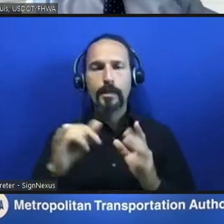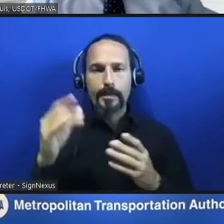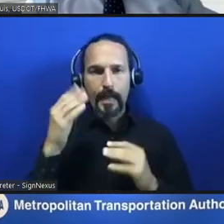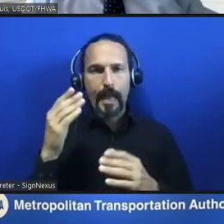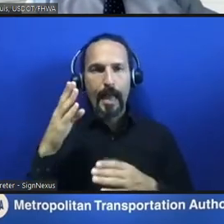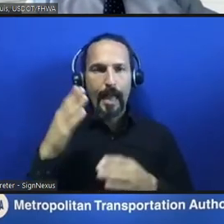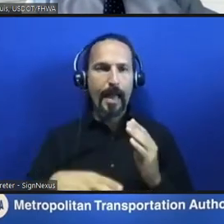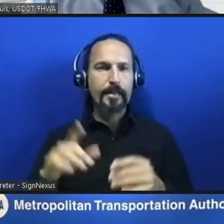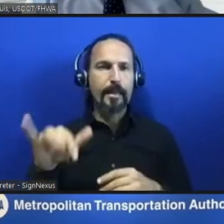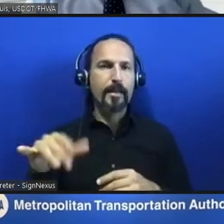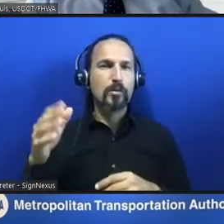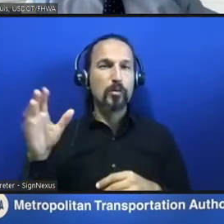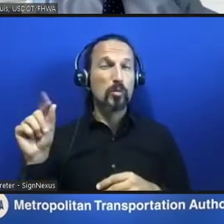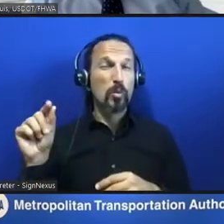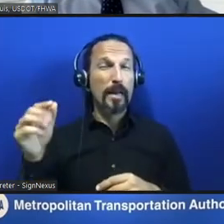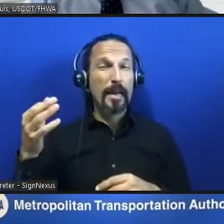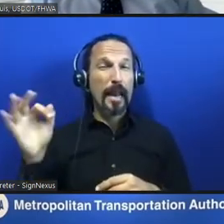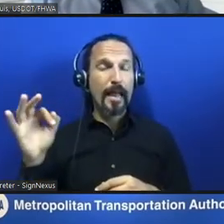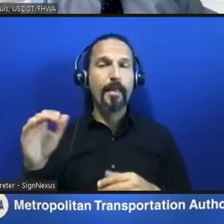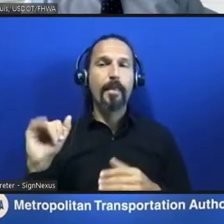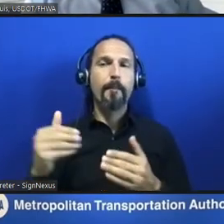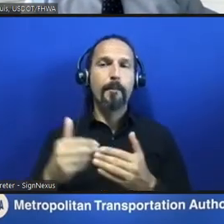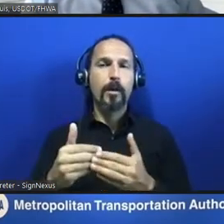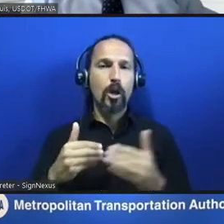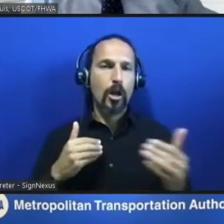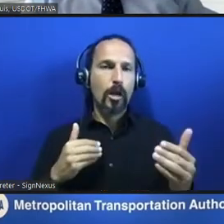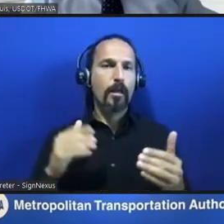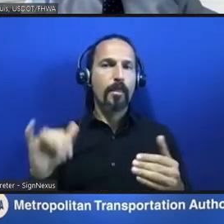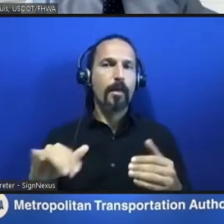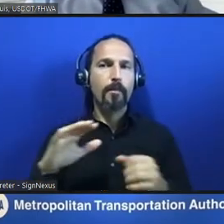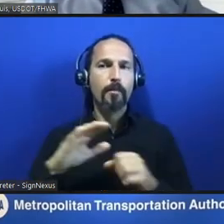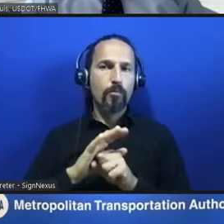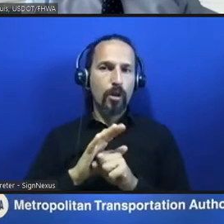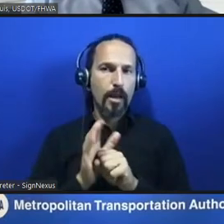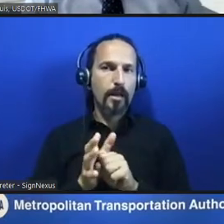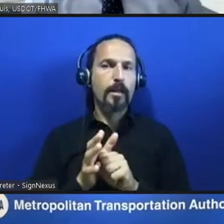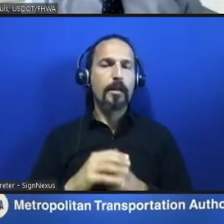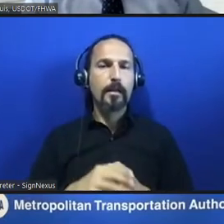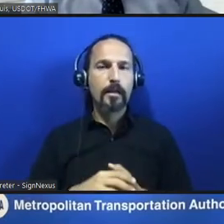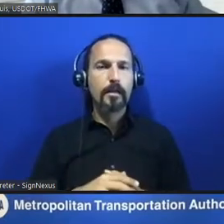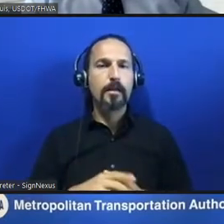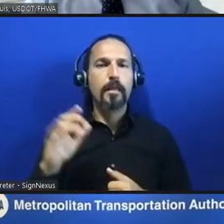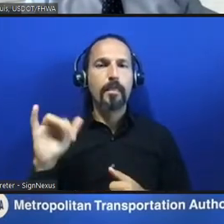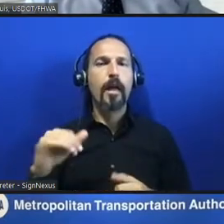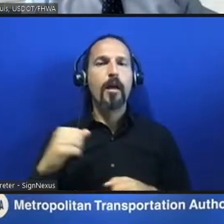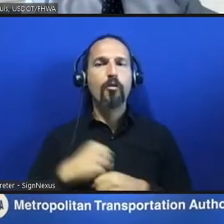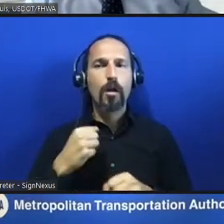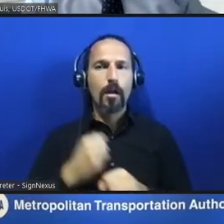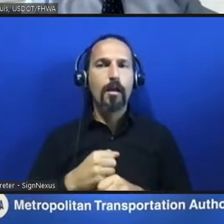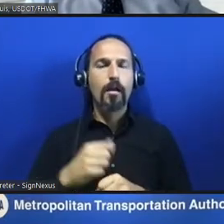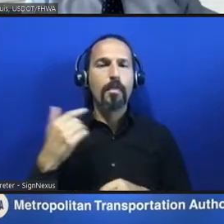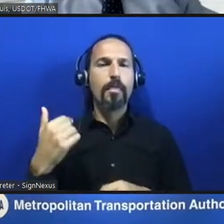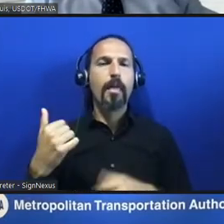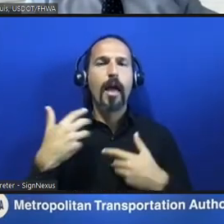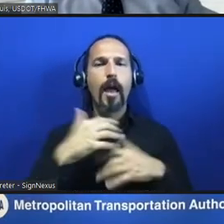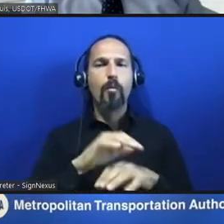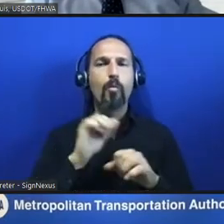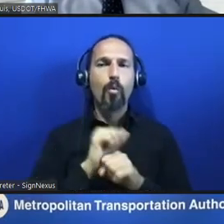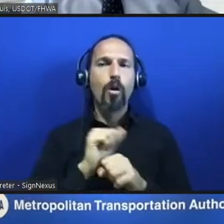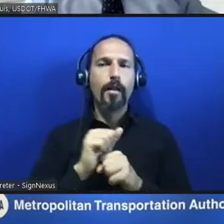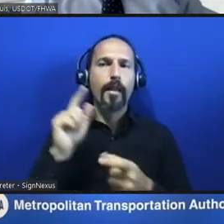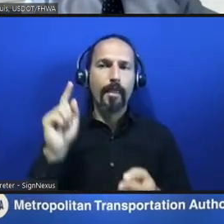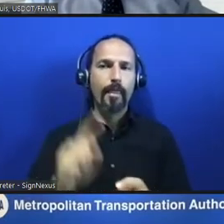ended in 2019 which preceded the unprecedented devastating pandemic which created a hybrid Workforce thereby